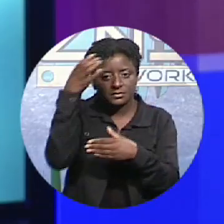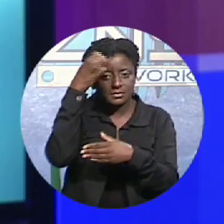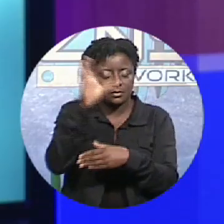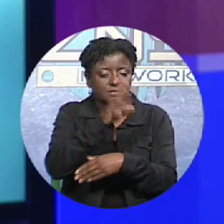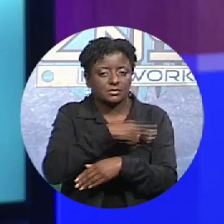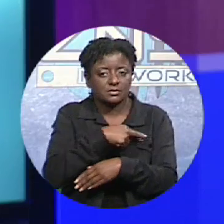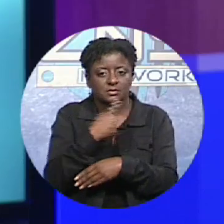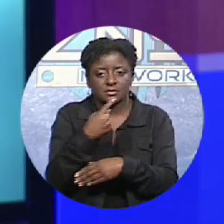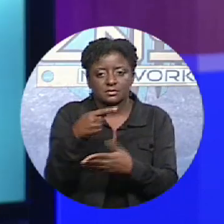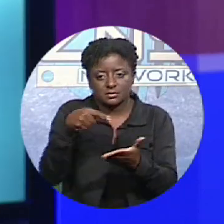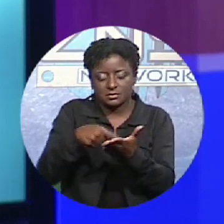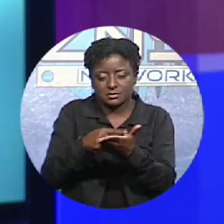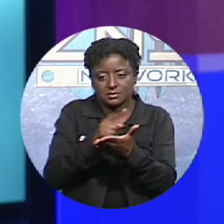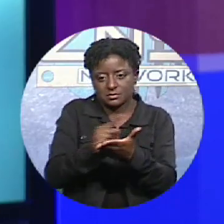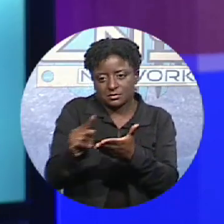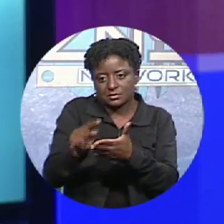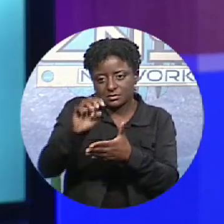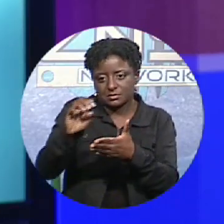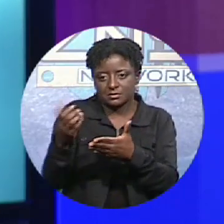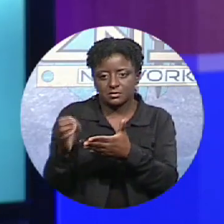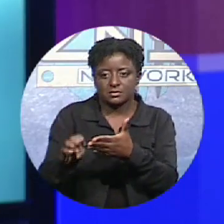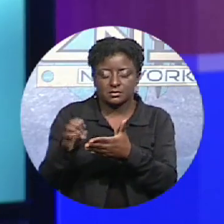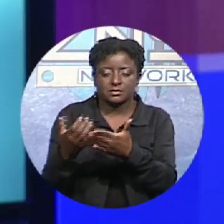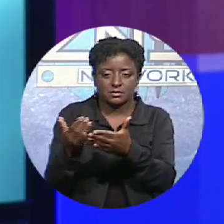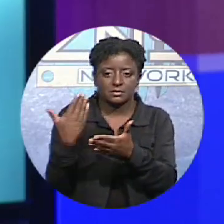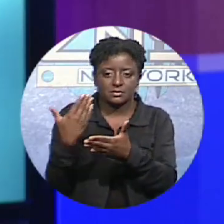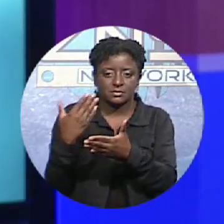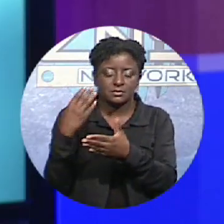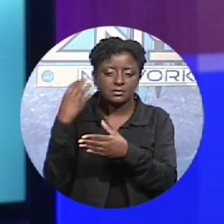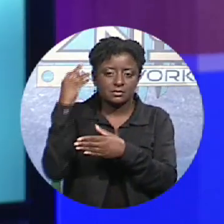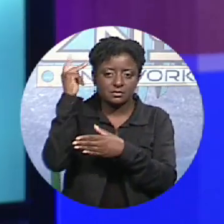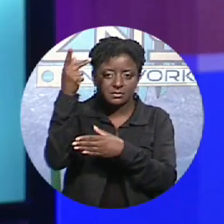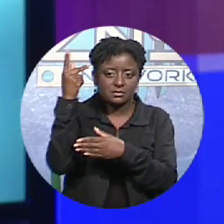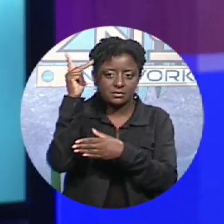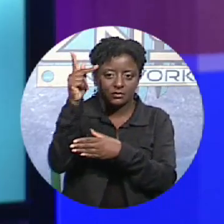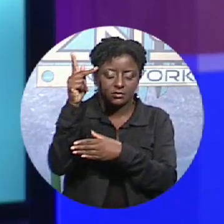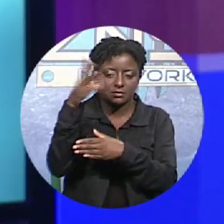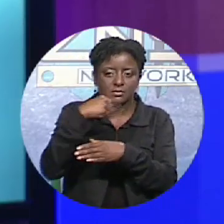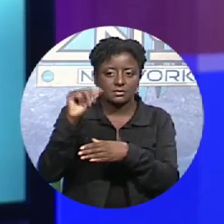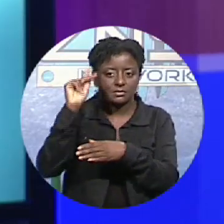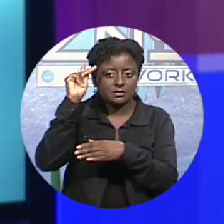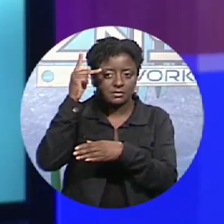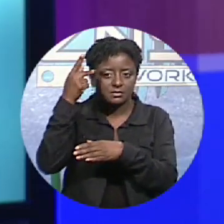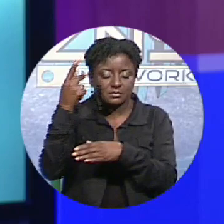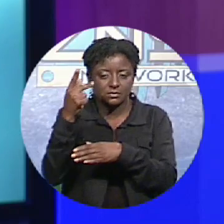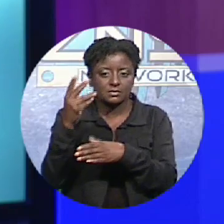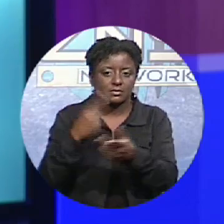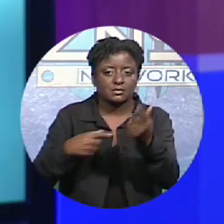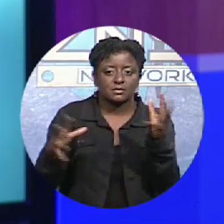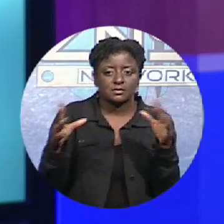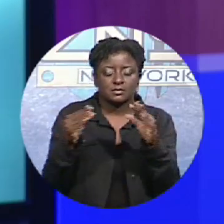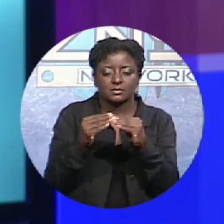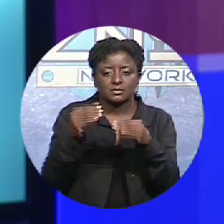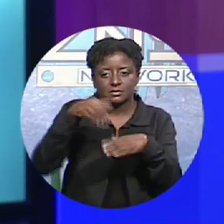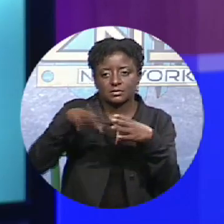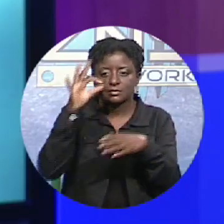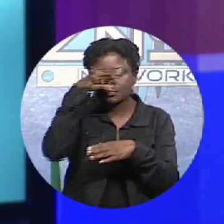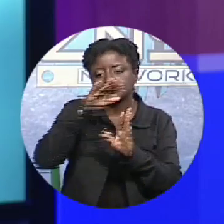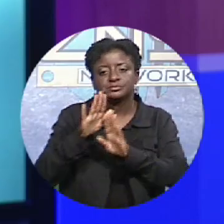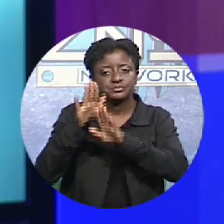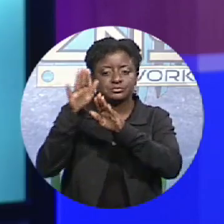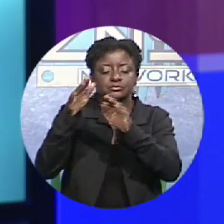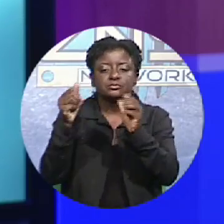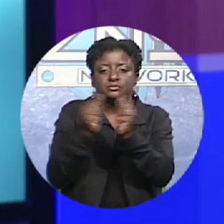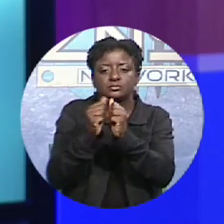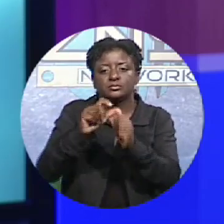weekend pastors and politicians will come together in the Fox Hill community once again for a basketball tournament with residents. It's just